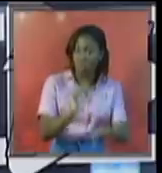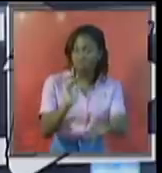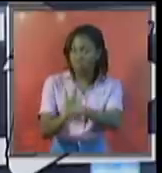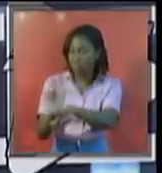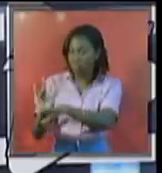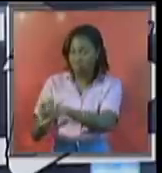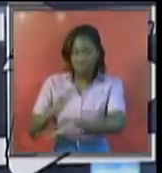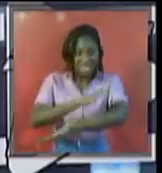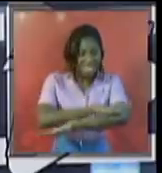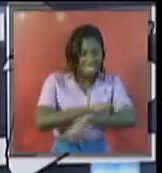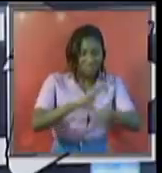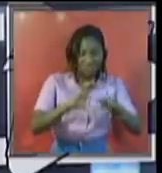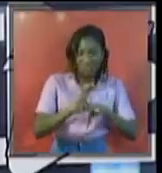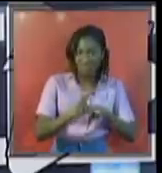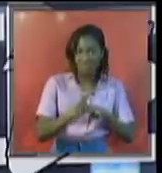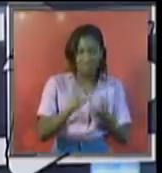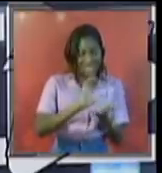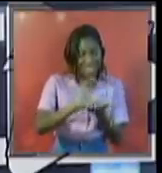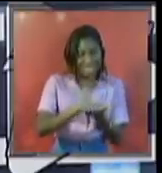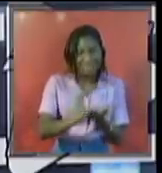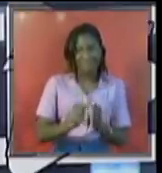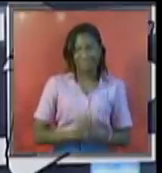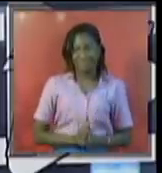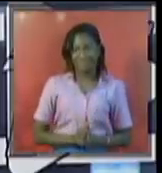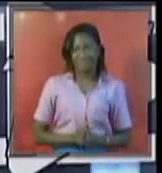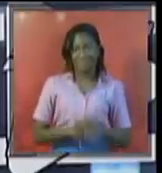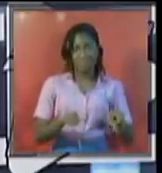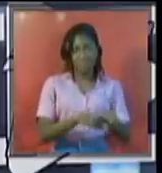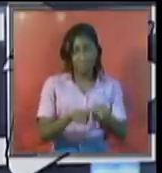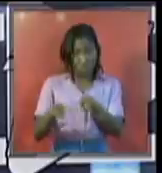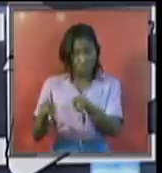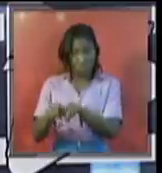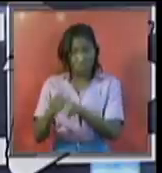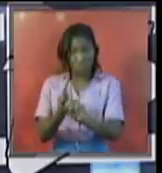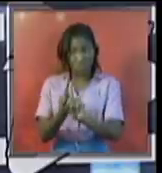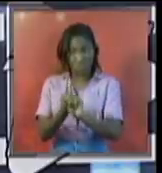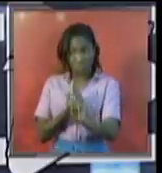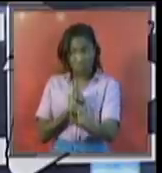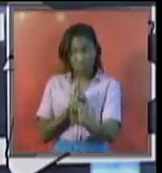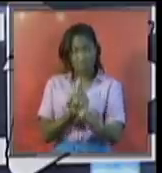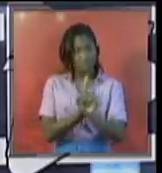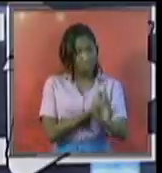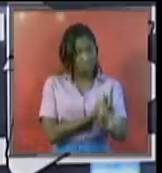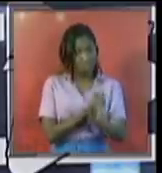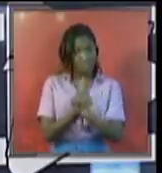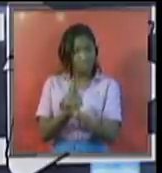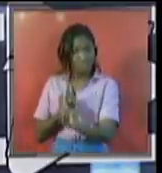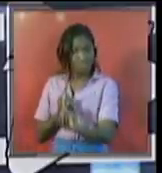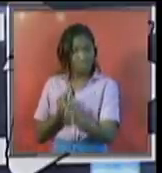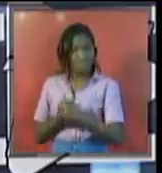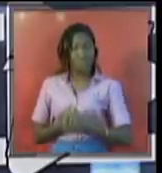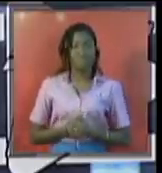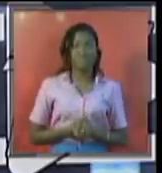your contamination of your mucous membranes, maintaining the physical distancing to reduce the risk of transmission